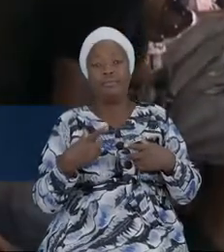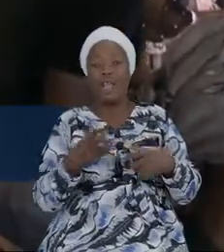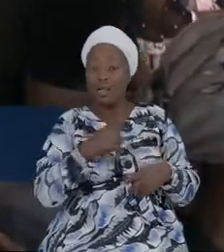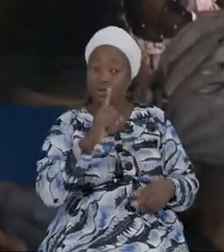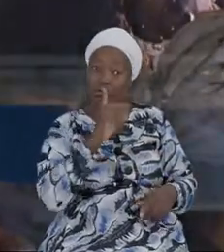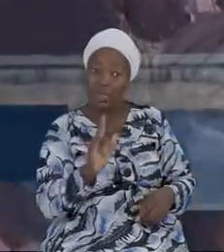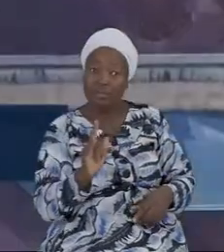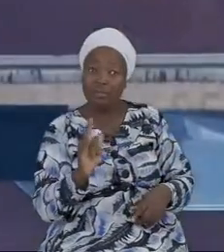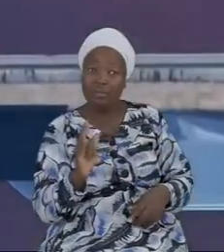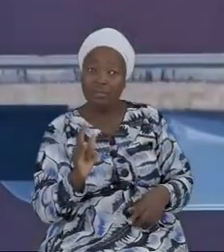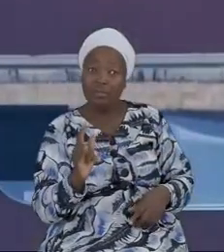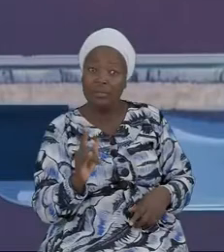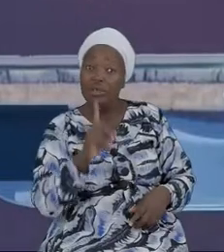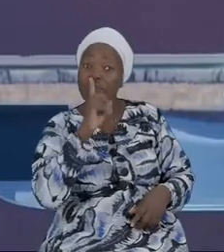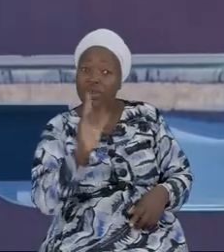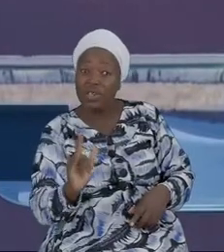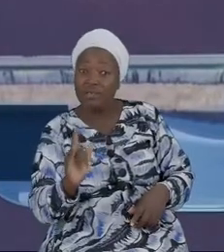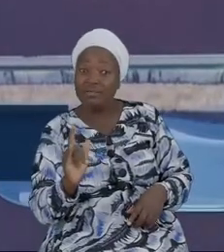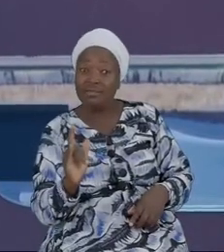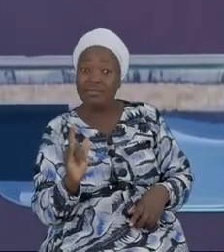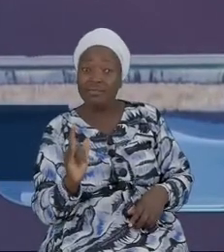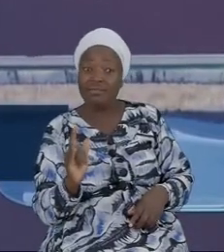verily, for truly,